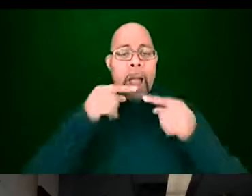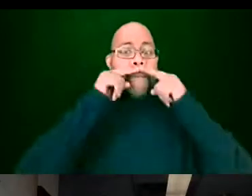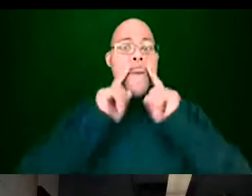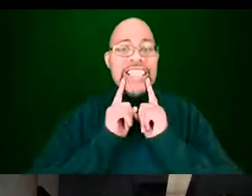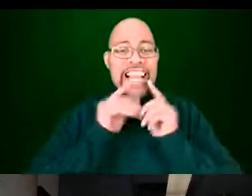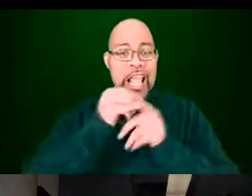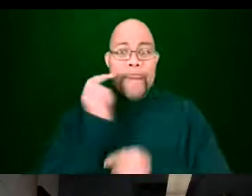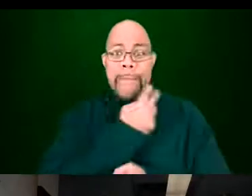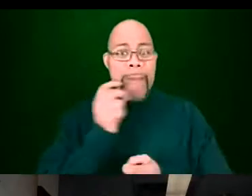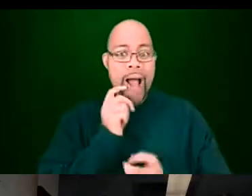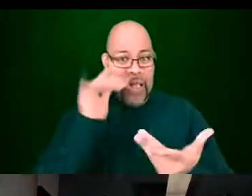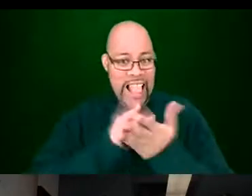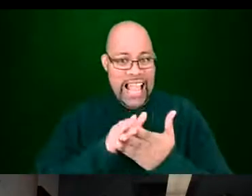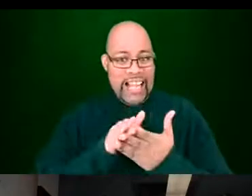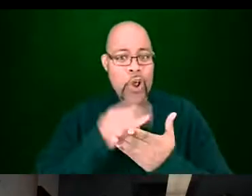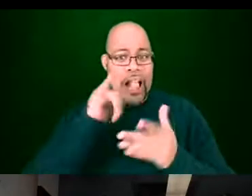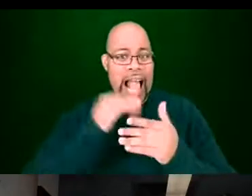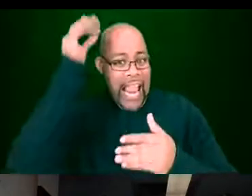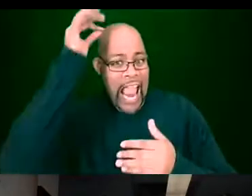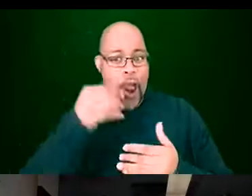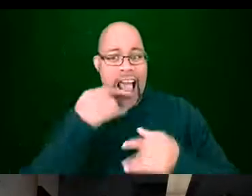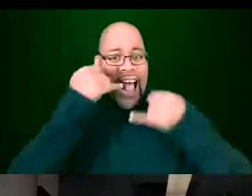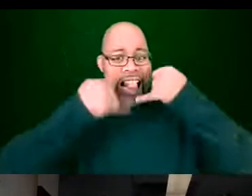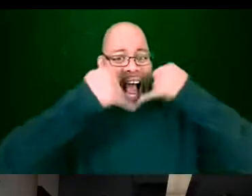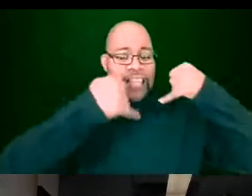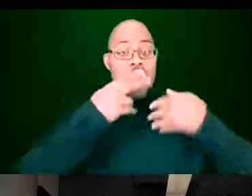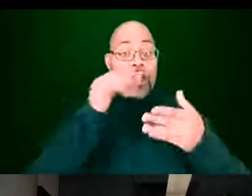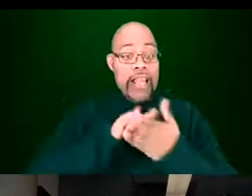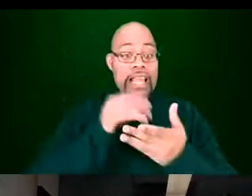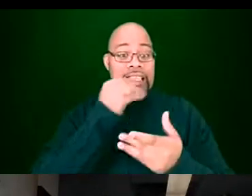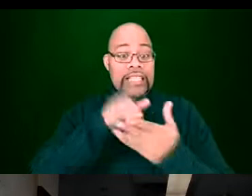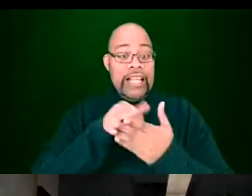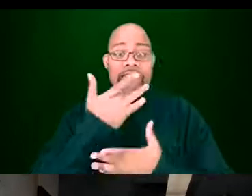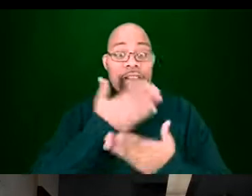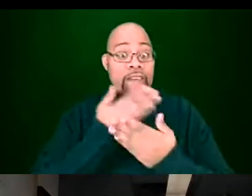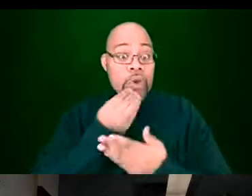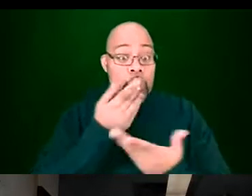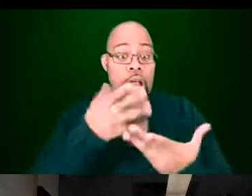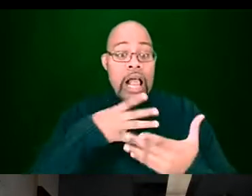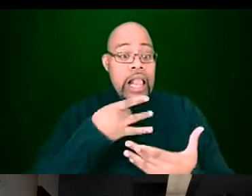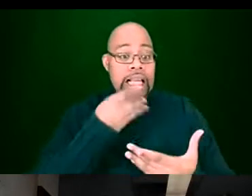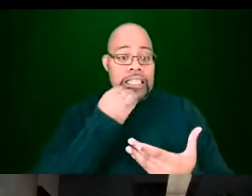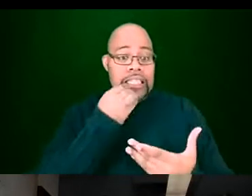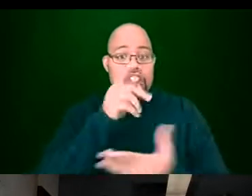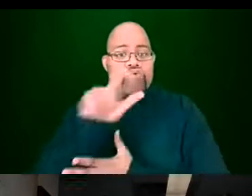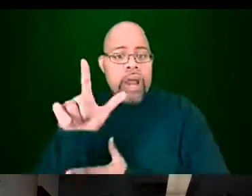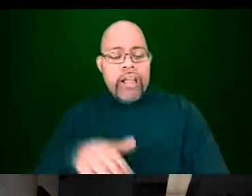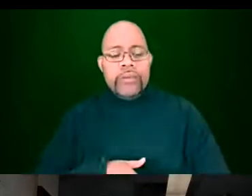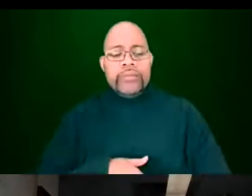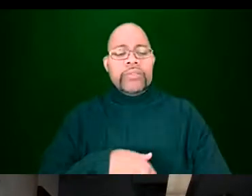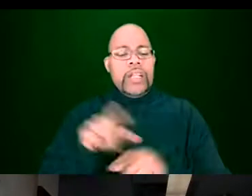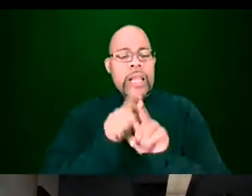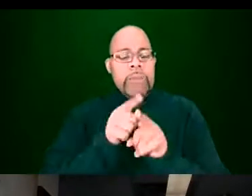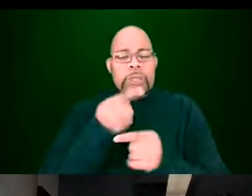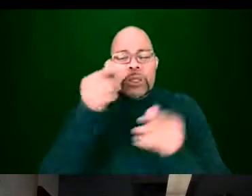in their mouth a little bit, like long lines, and they use those to eat their favorite foods. They like to eat krill and other like little